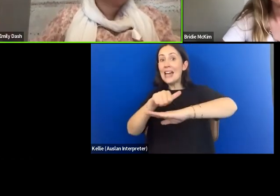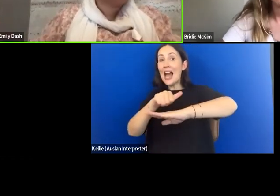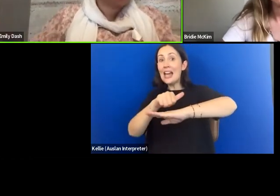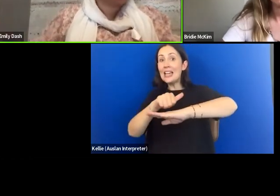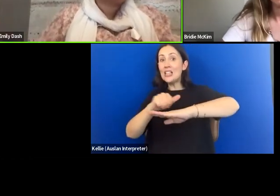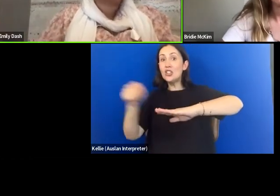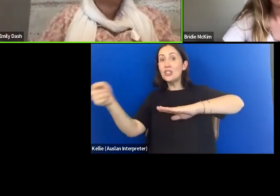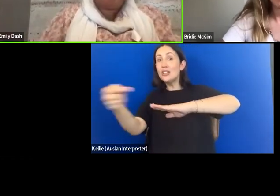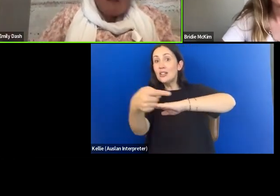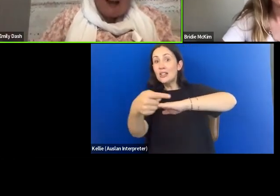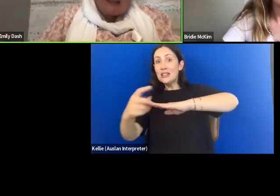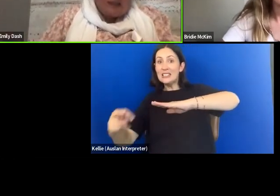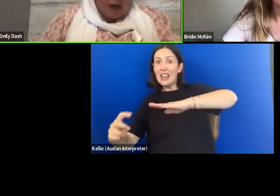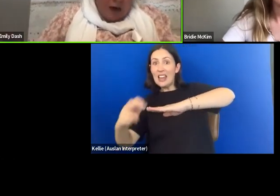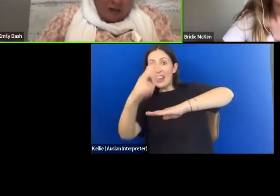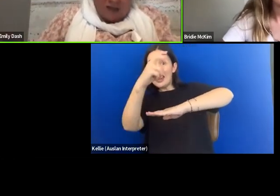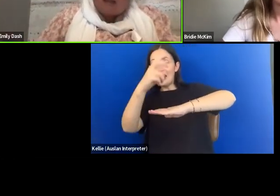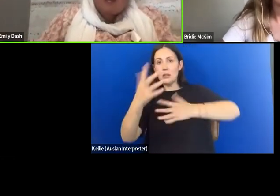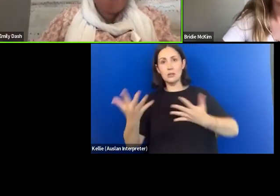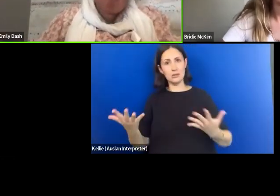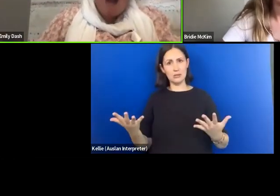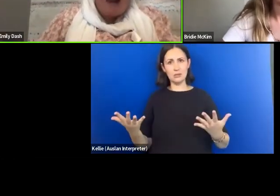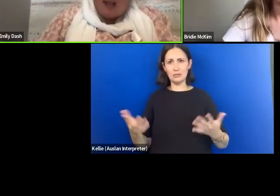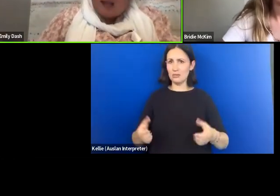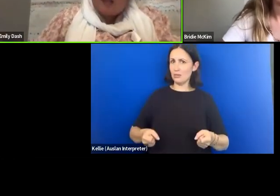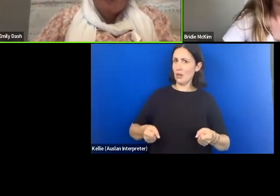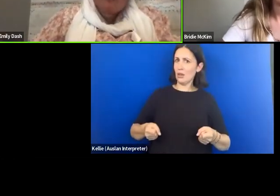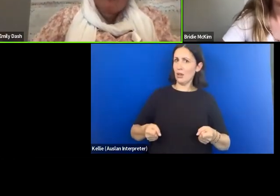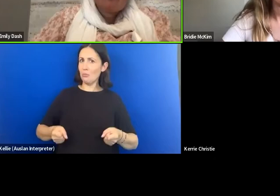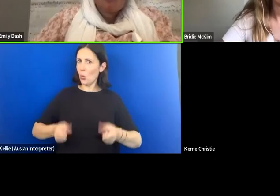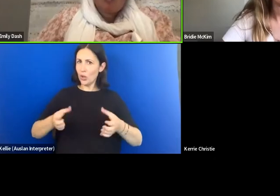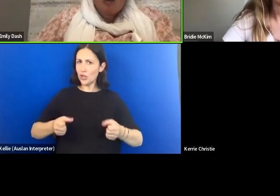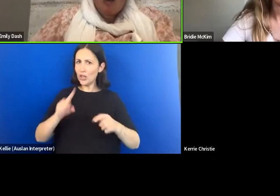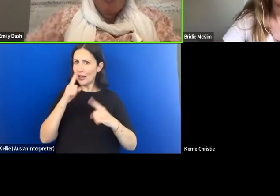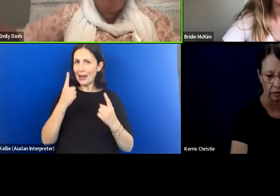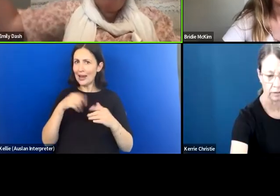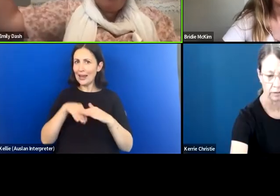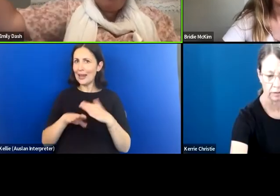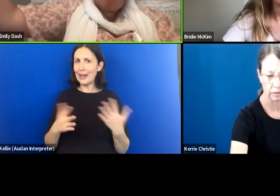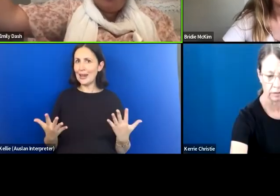really should be. And frankly, I don't understand why it isn't.